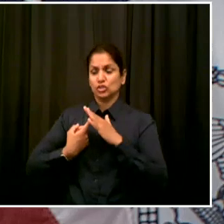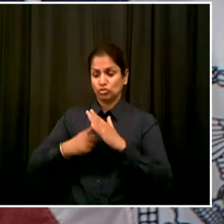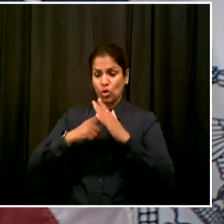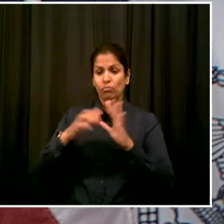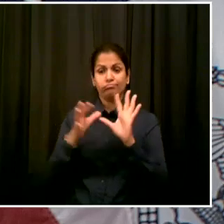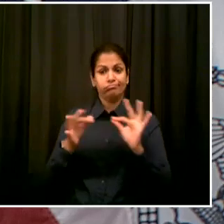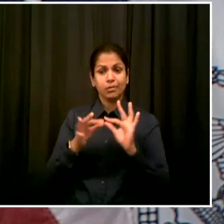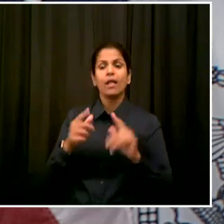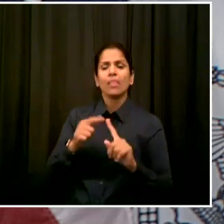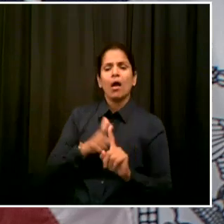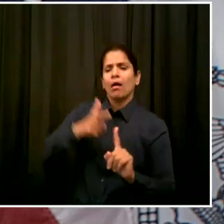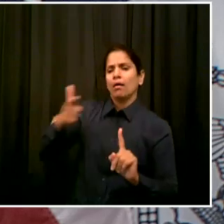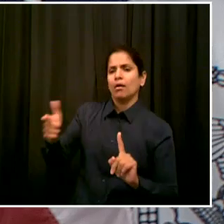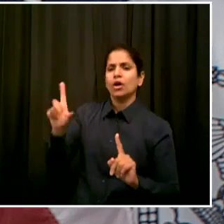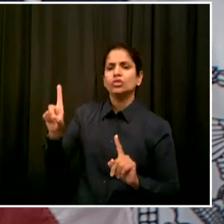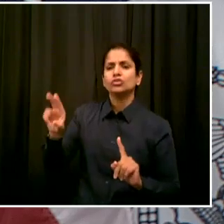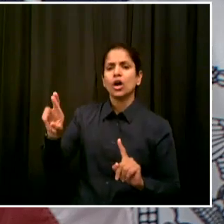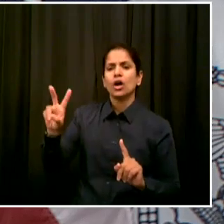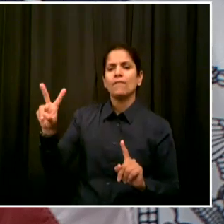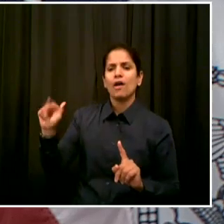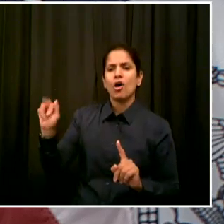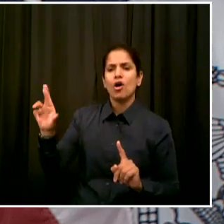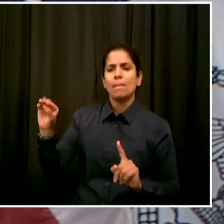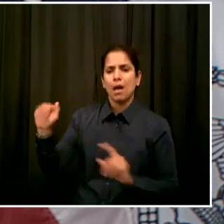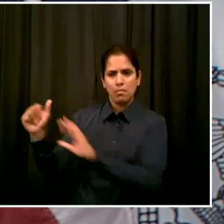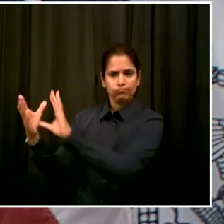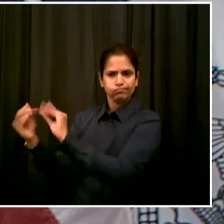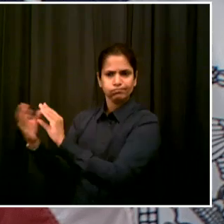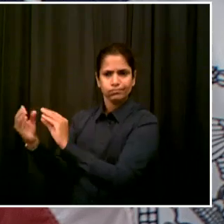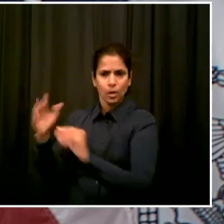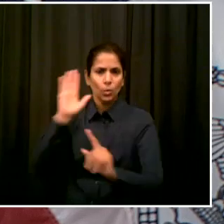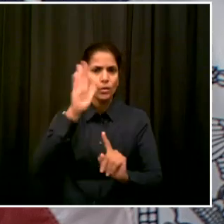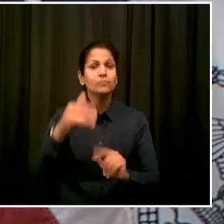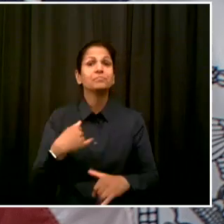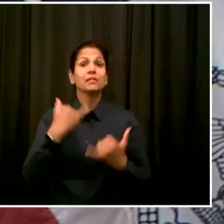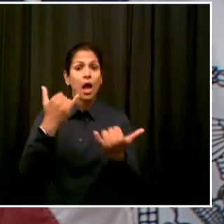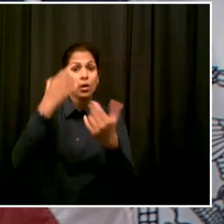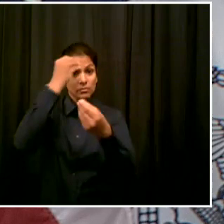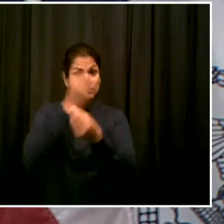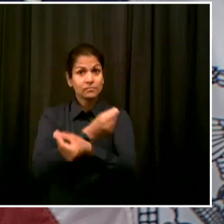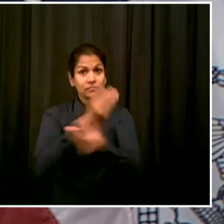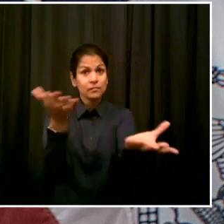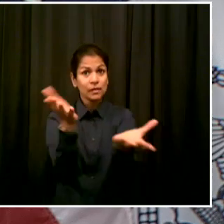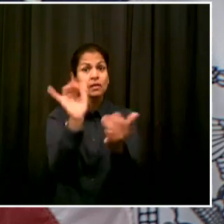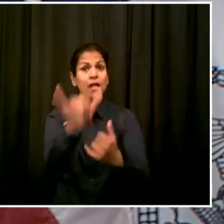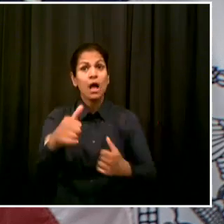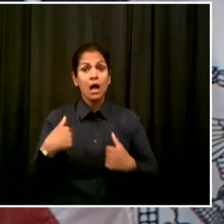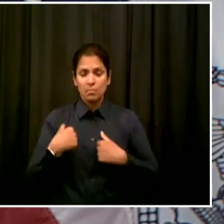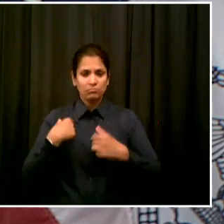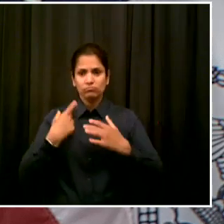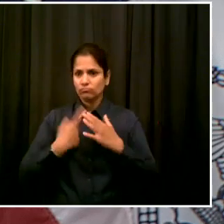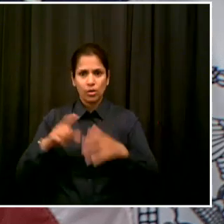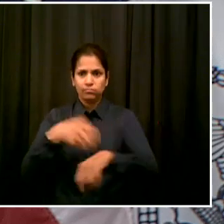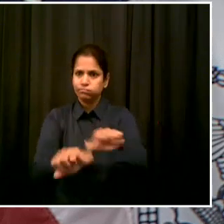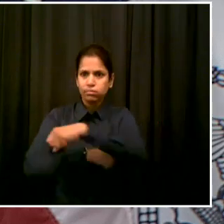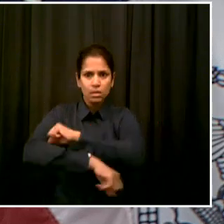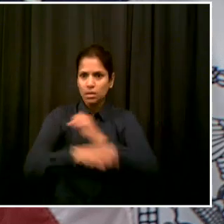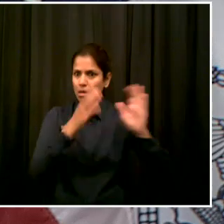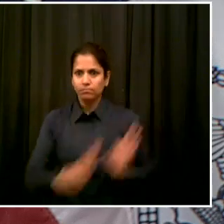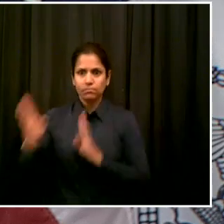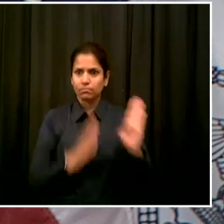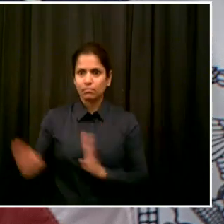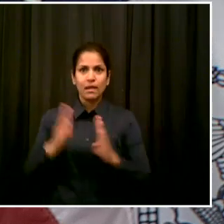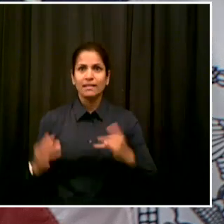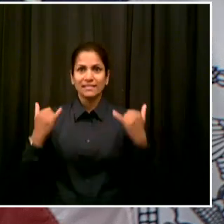rapidly here because we've got 2 months until school begins. And on one hand, that's a long time. A lot can happen in the next 2 months and